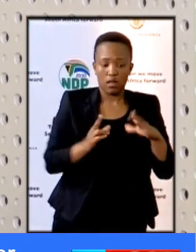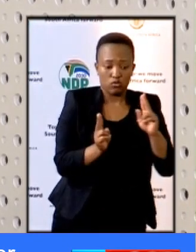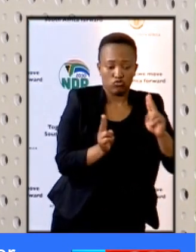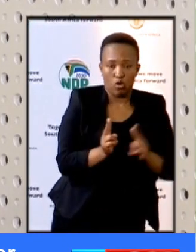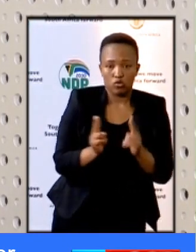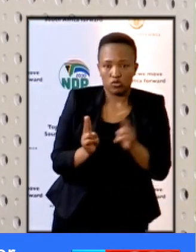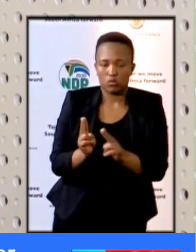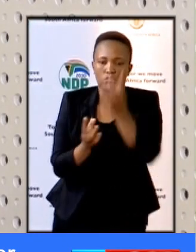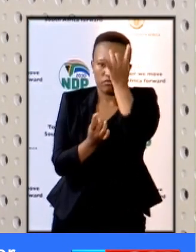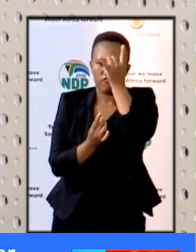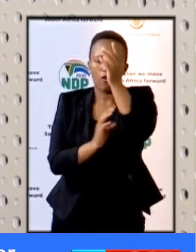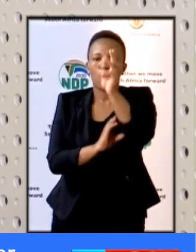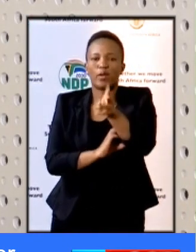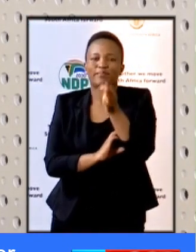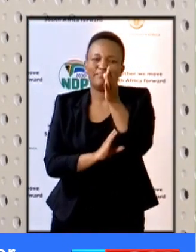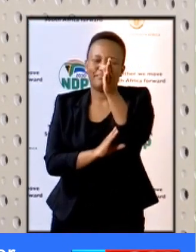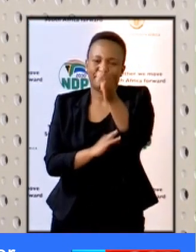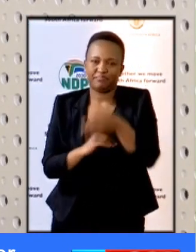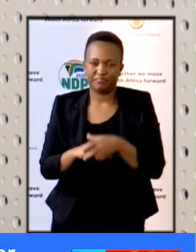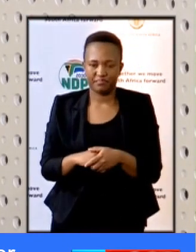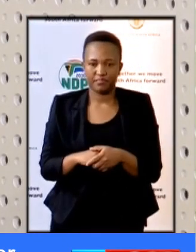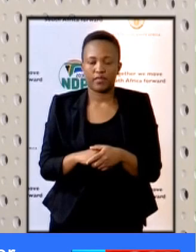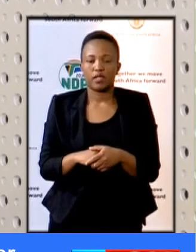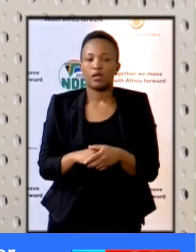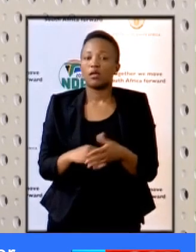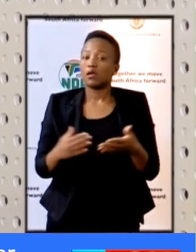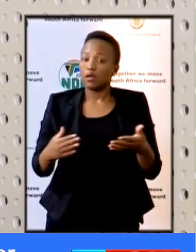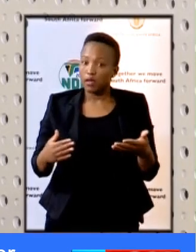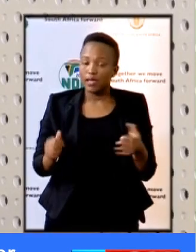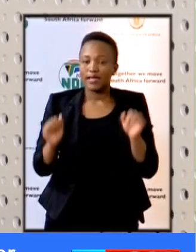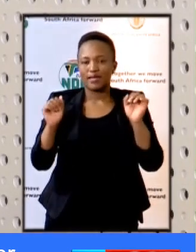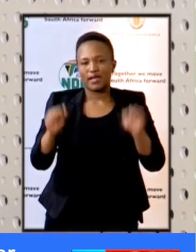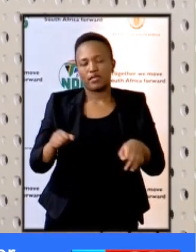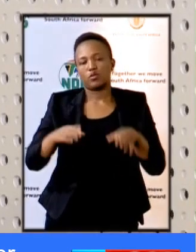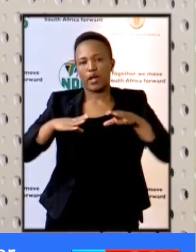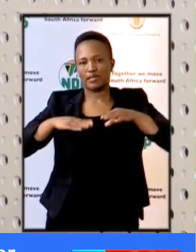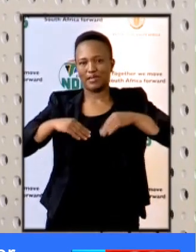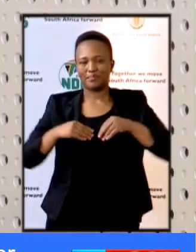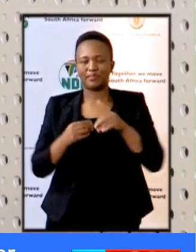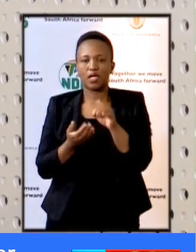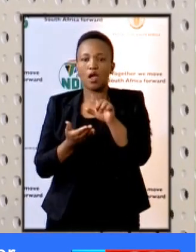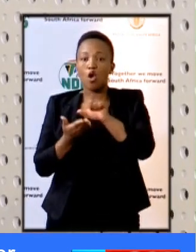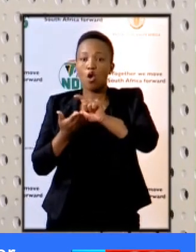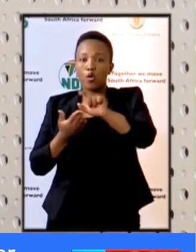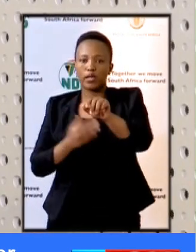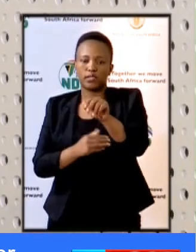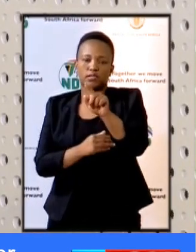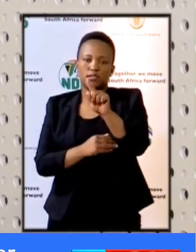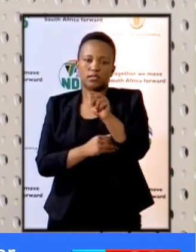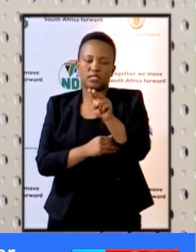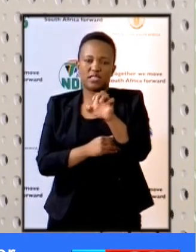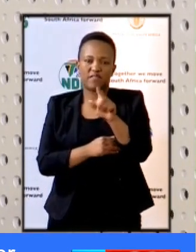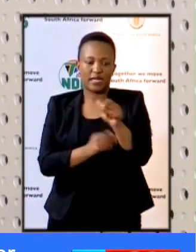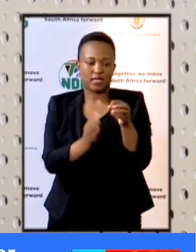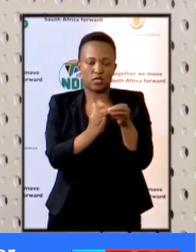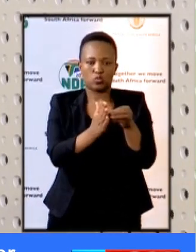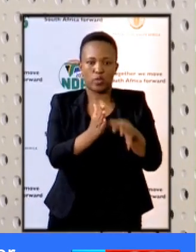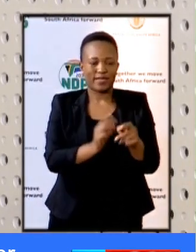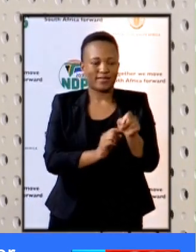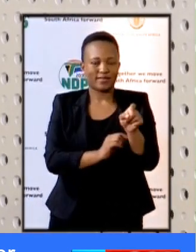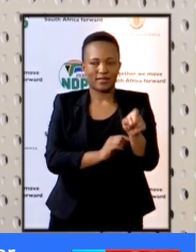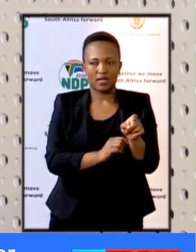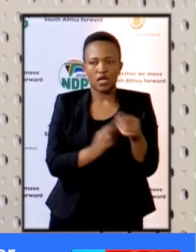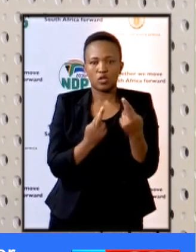course. In acknowledgement of the fact that almost all TVET college students do not have devices to